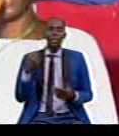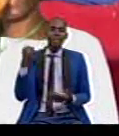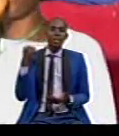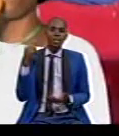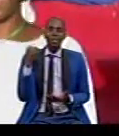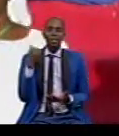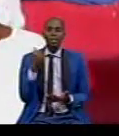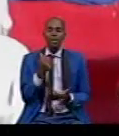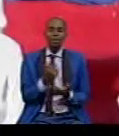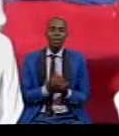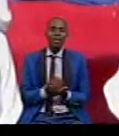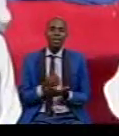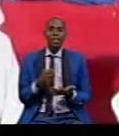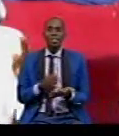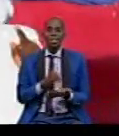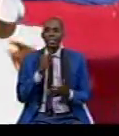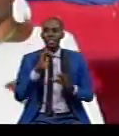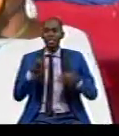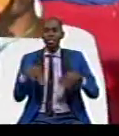Tell me.